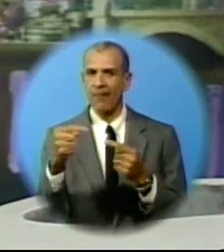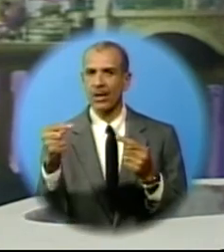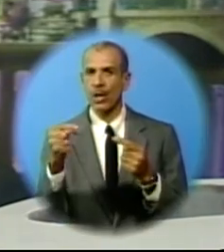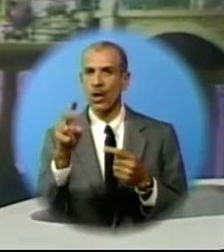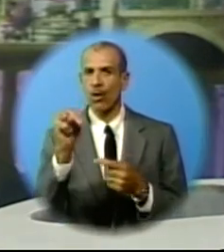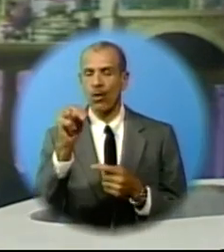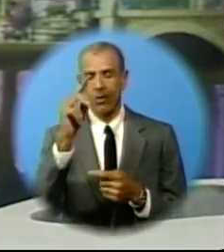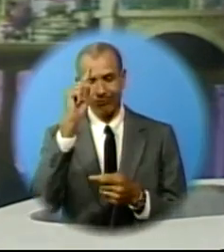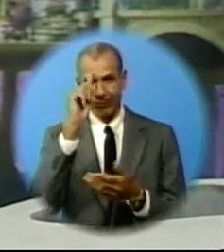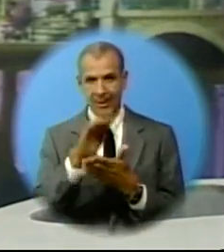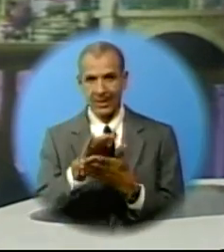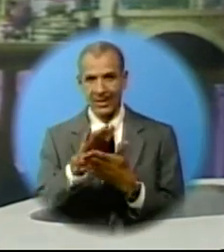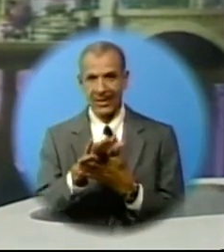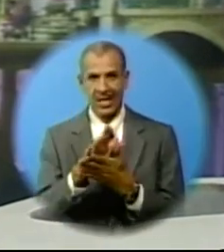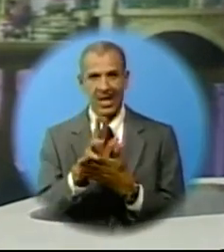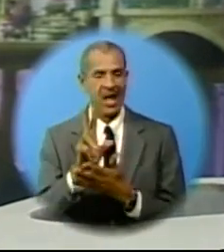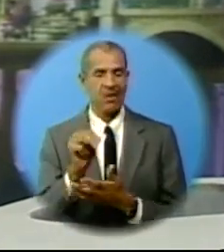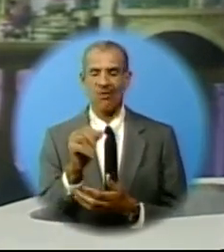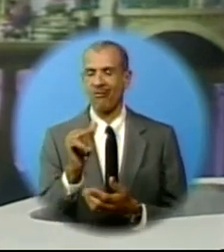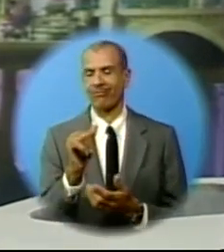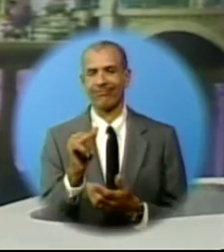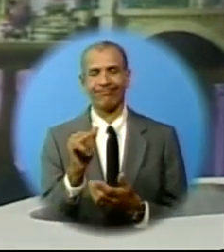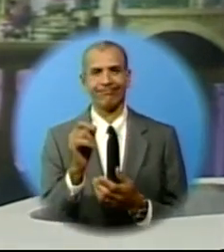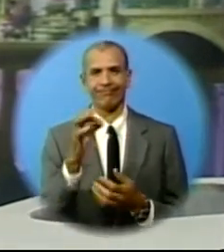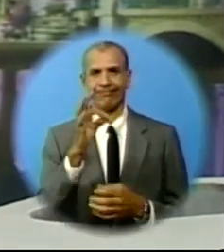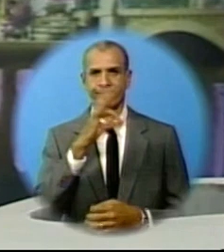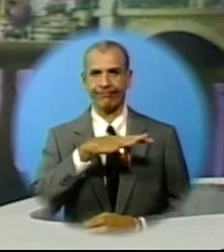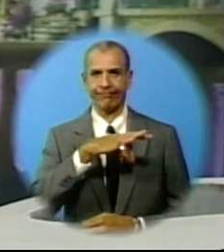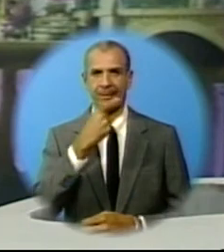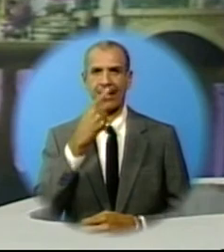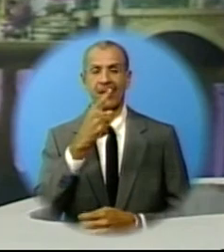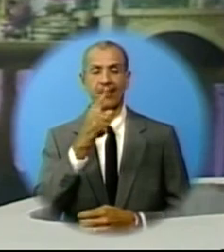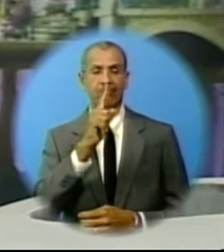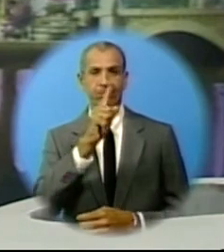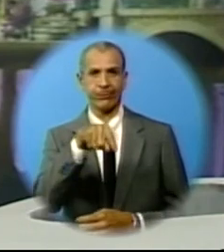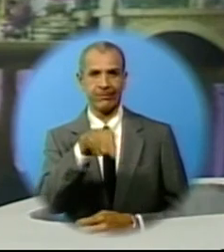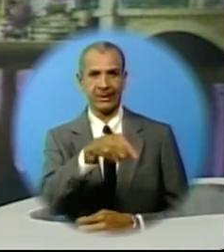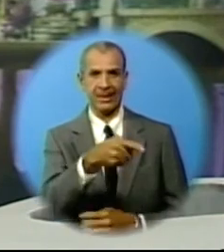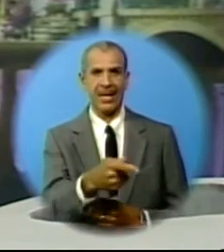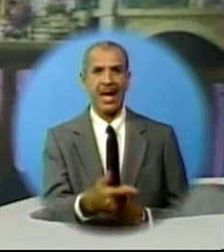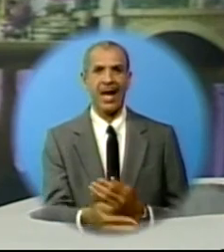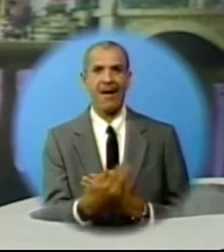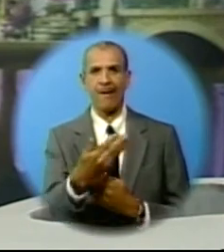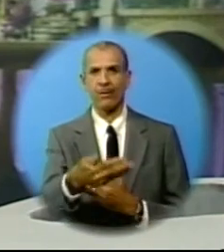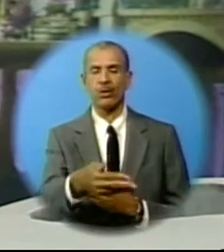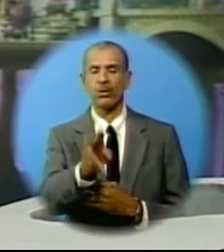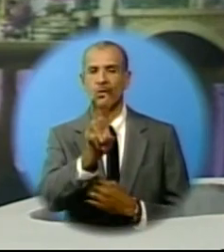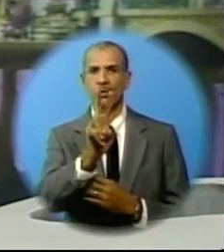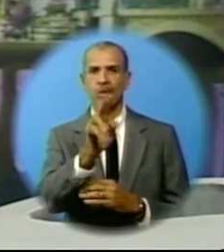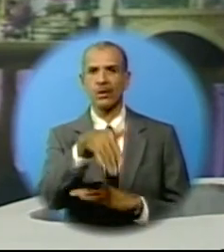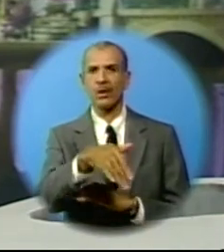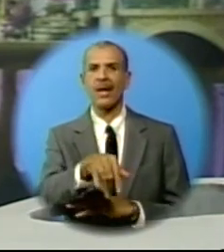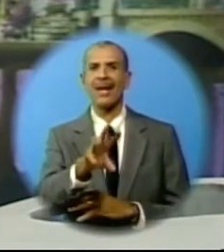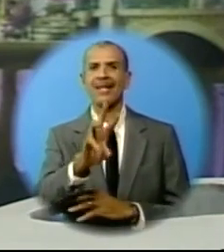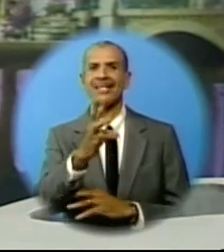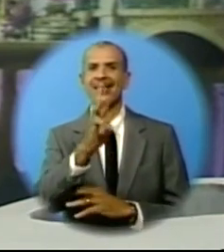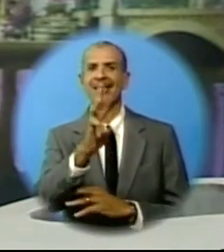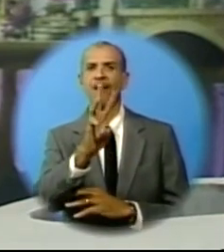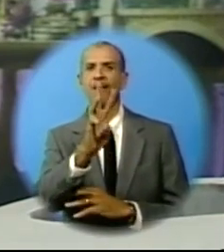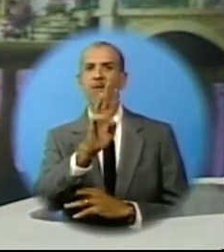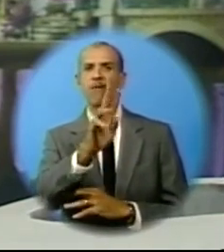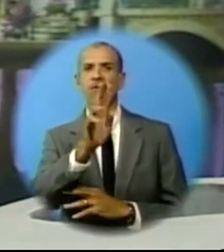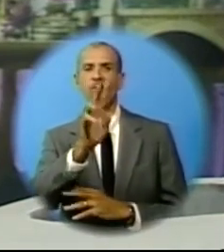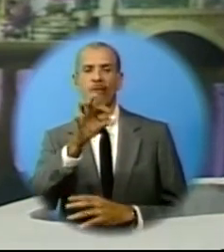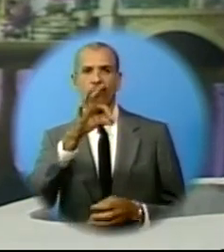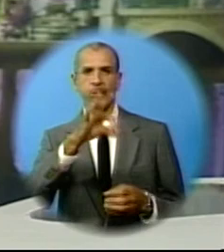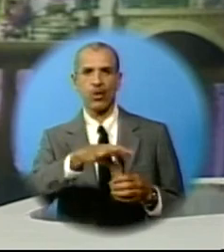no confidence motion had no merit. That motion was defeated just after 2 this morning, knocked down 16 votes to 12.